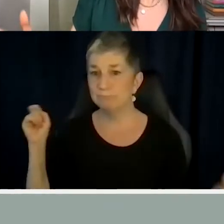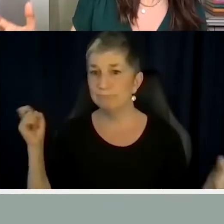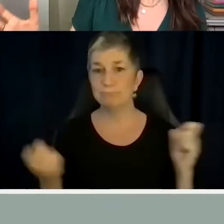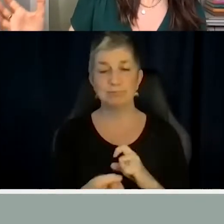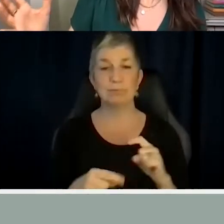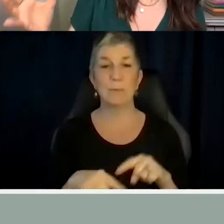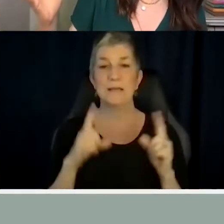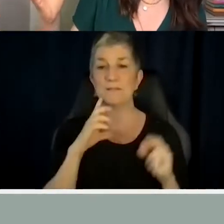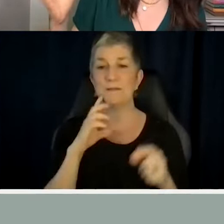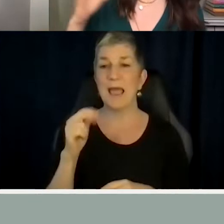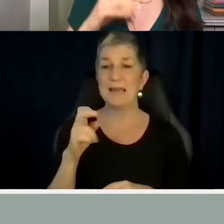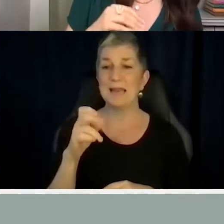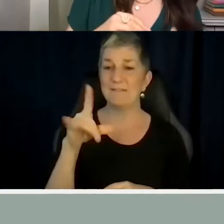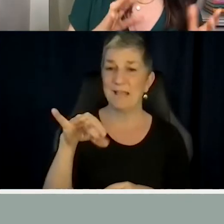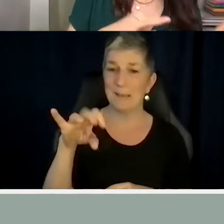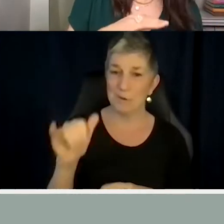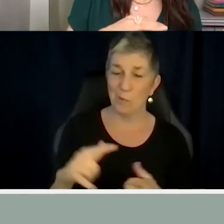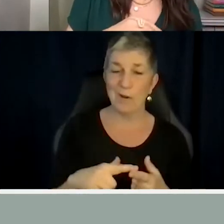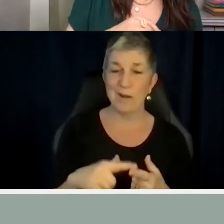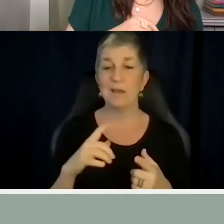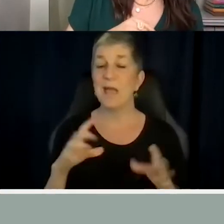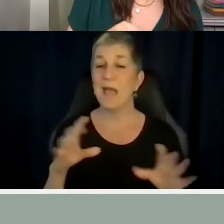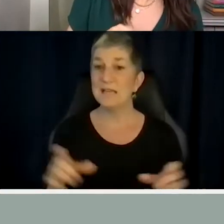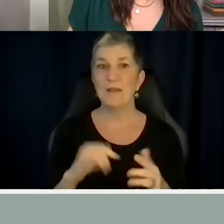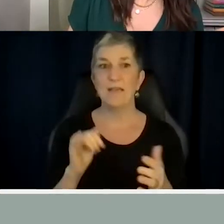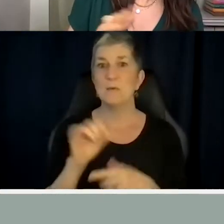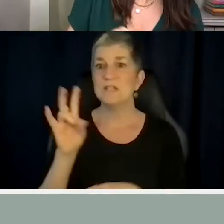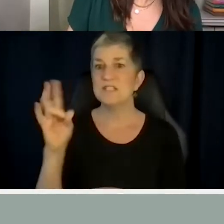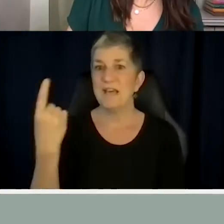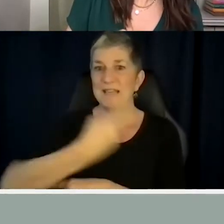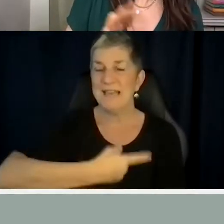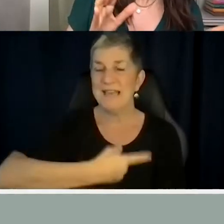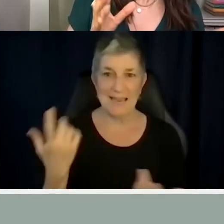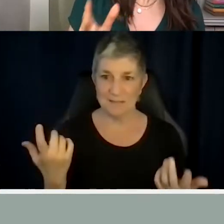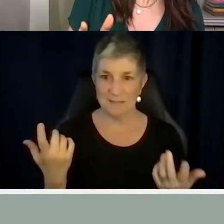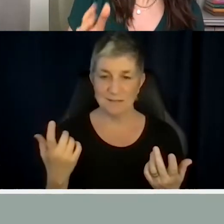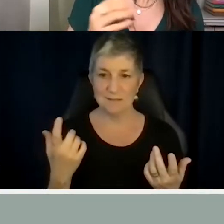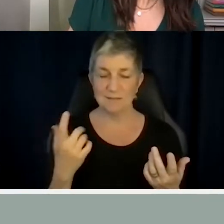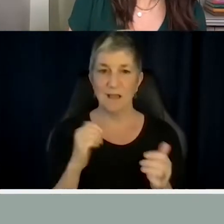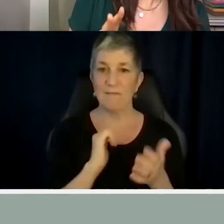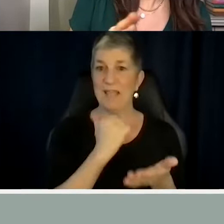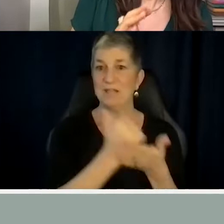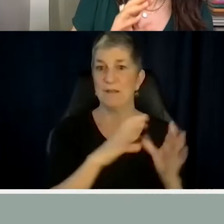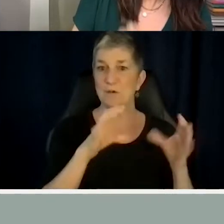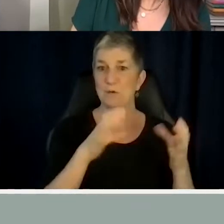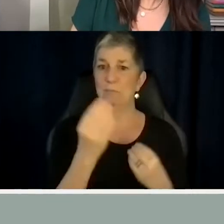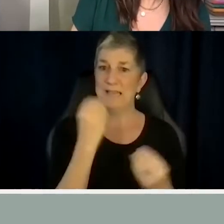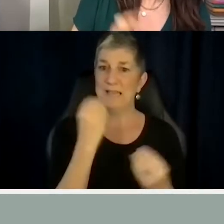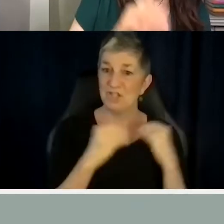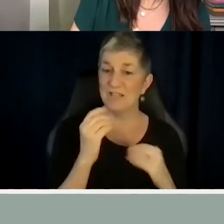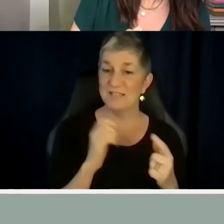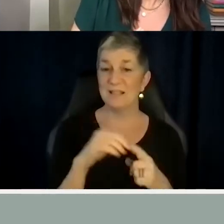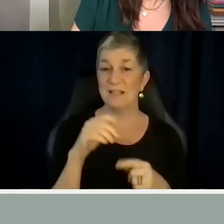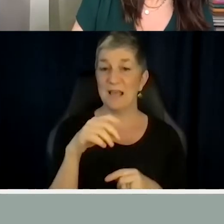activity. And that's just after 7 days of these subjects, the intervention group, ingesting the